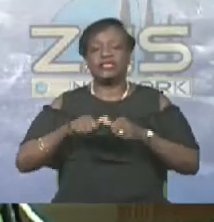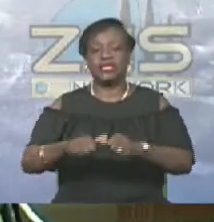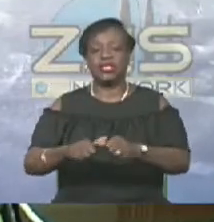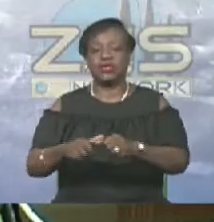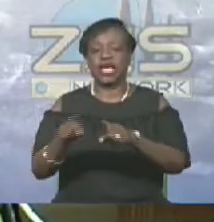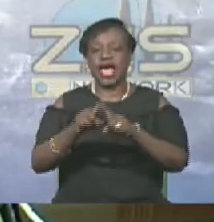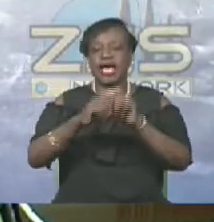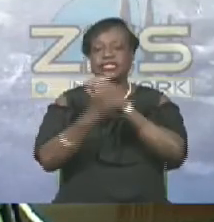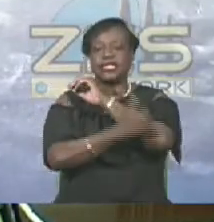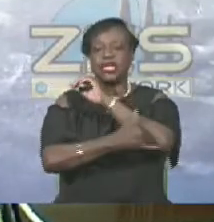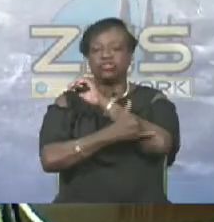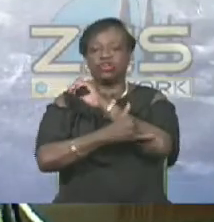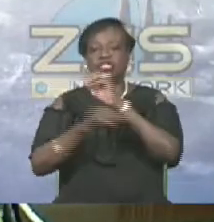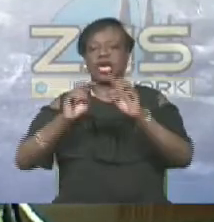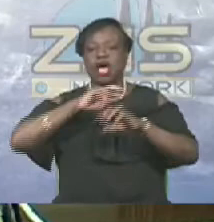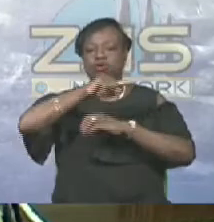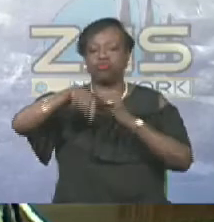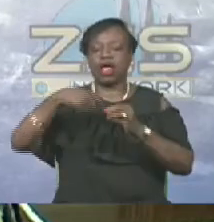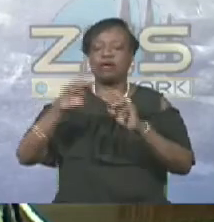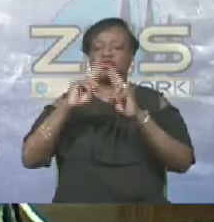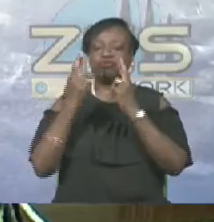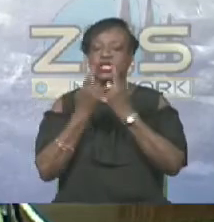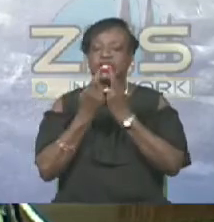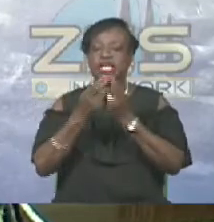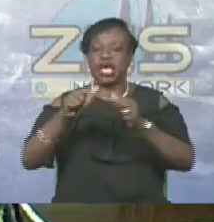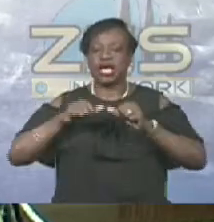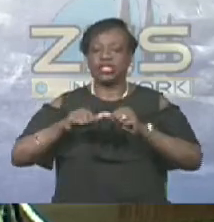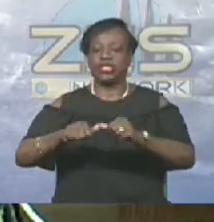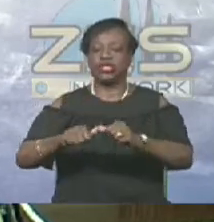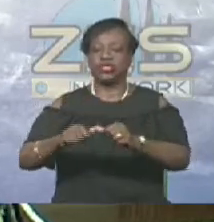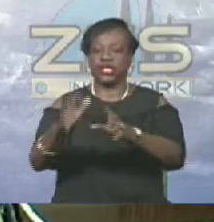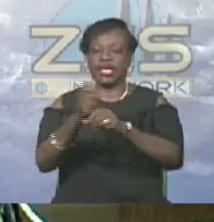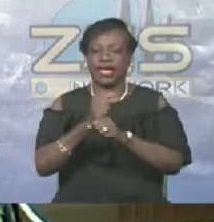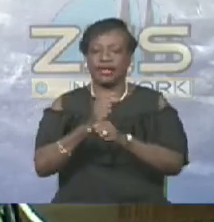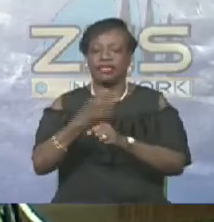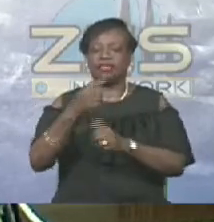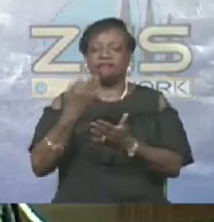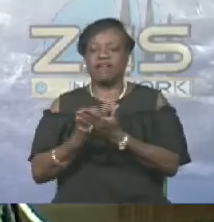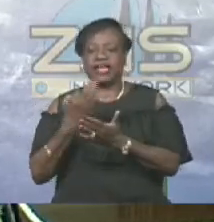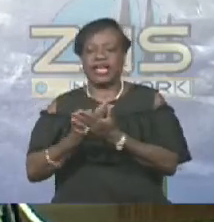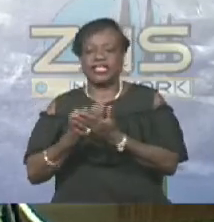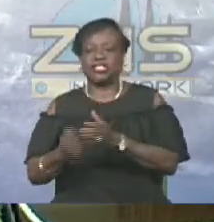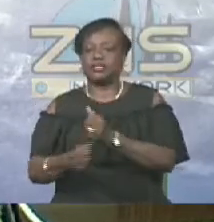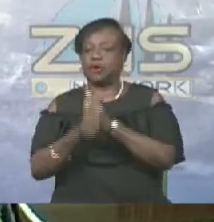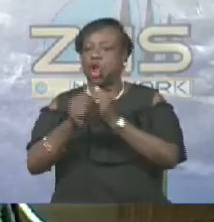the region try to get that much-needed financial support, hoping that the bigger boys will